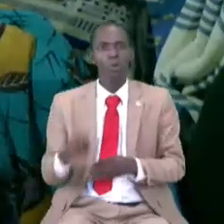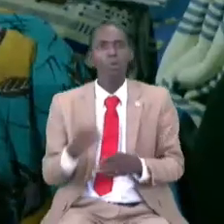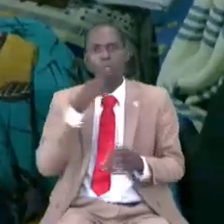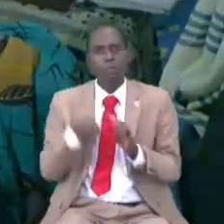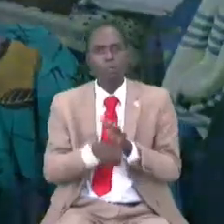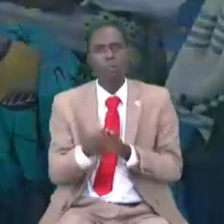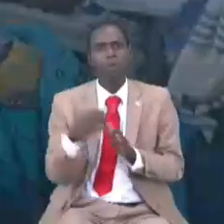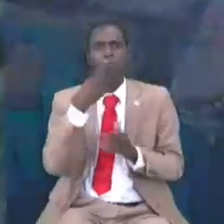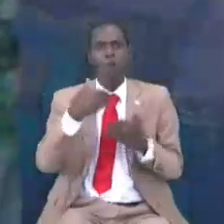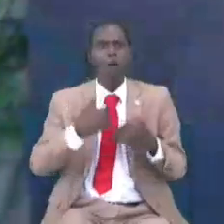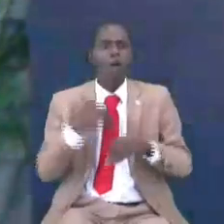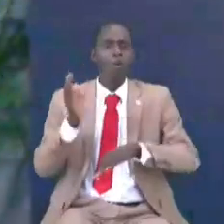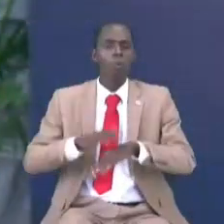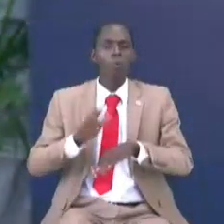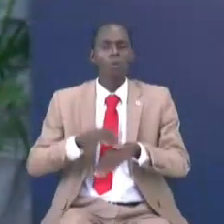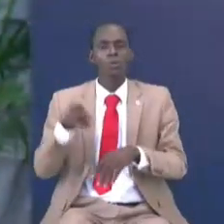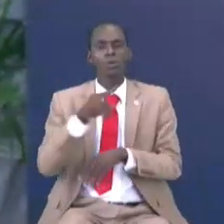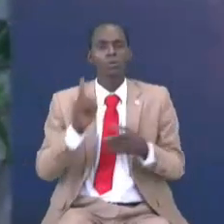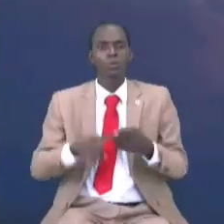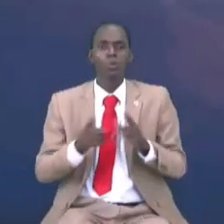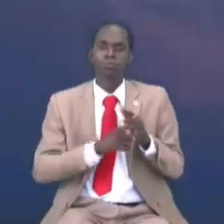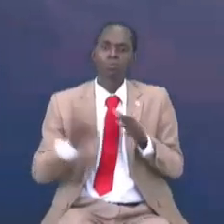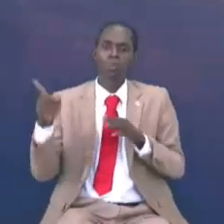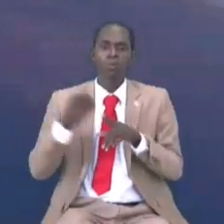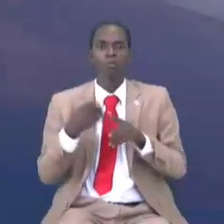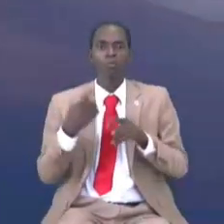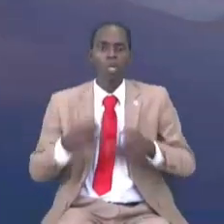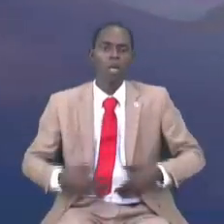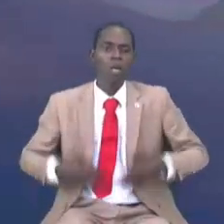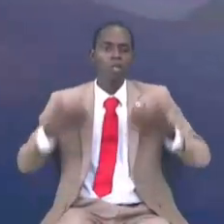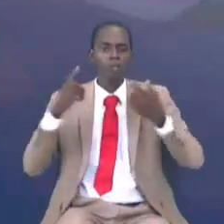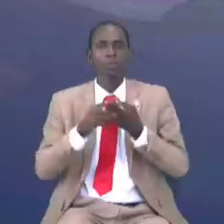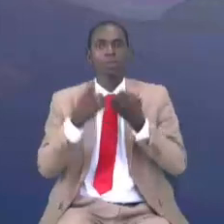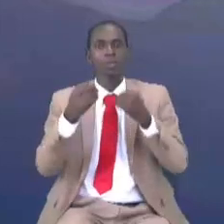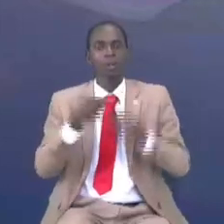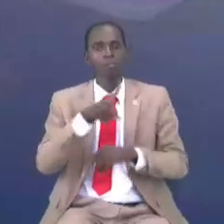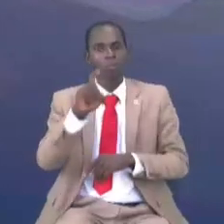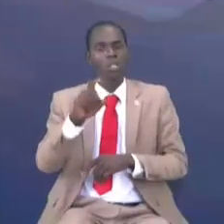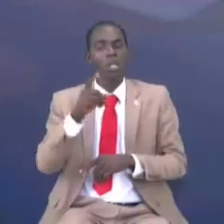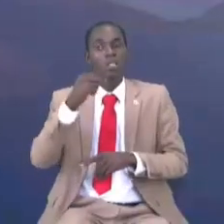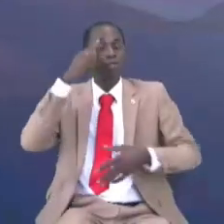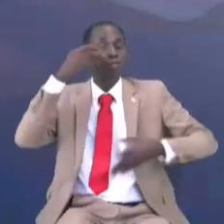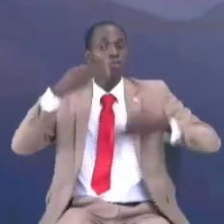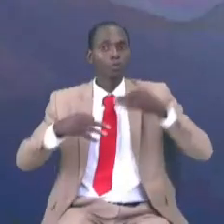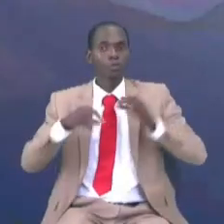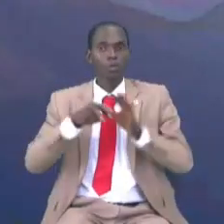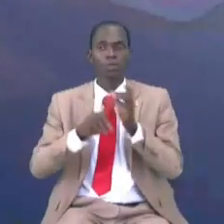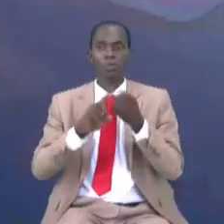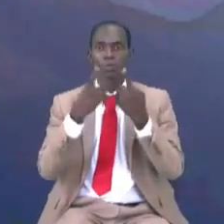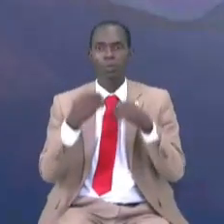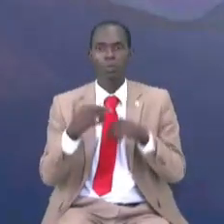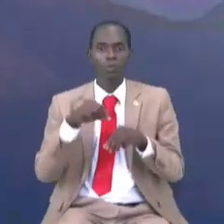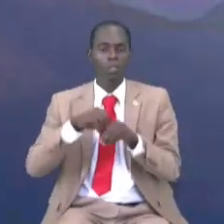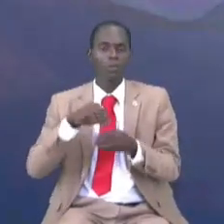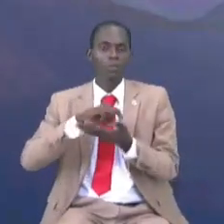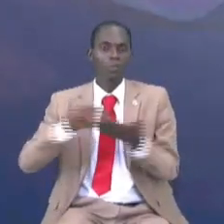the judgment to come. In verse 8, it tells us, bring forth therefore